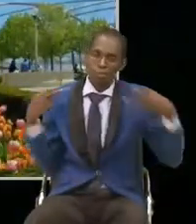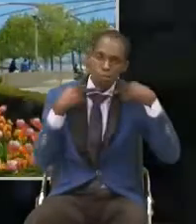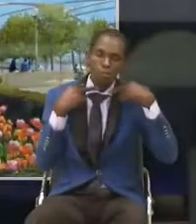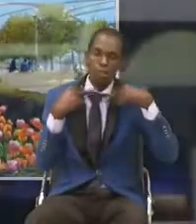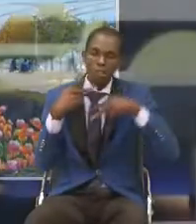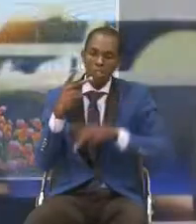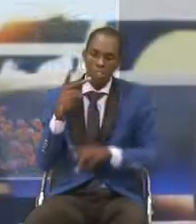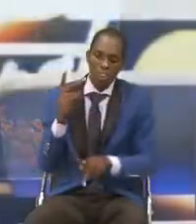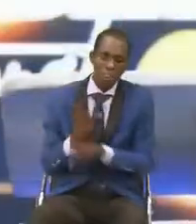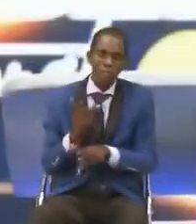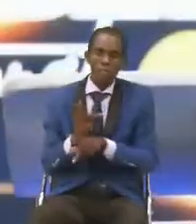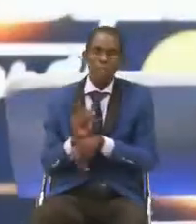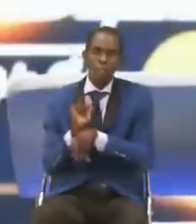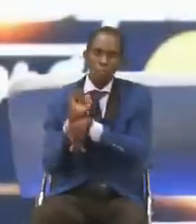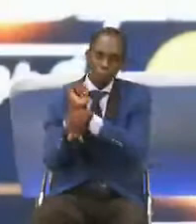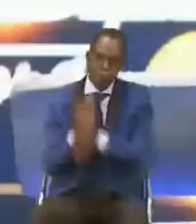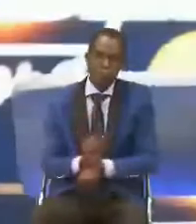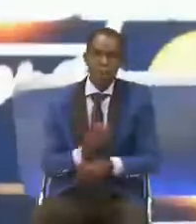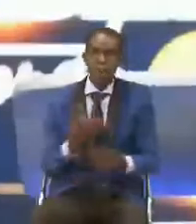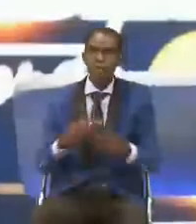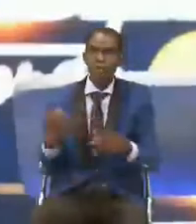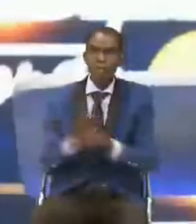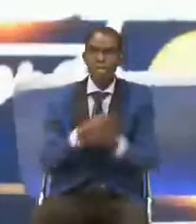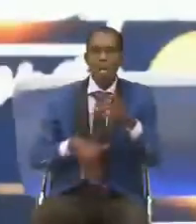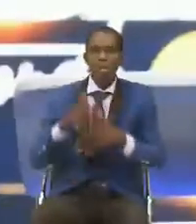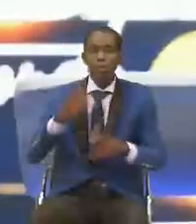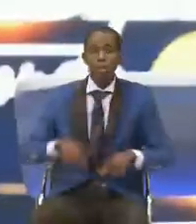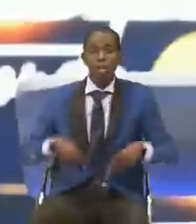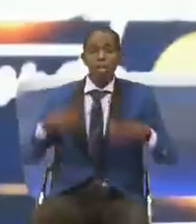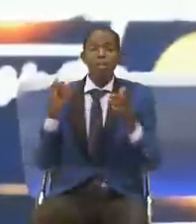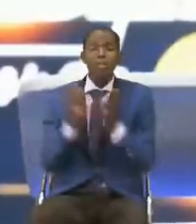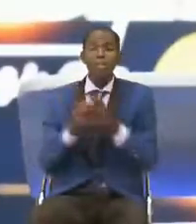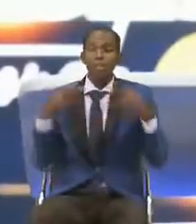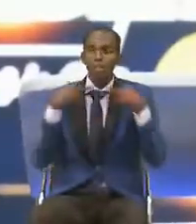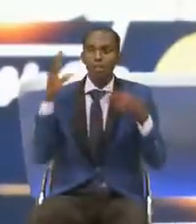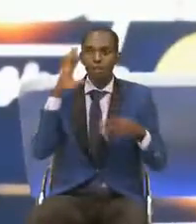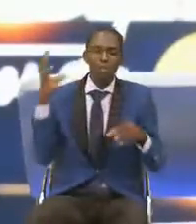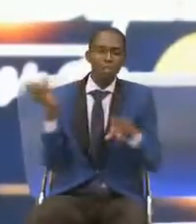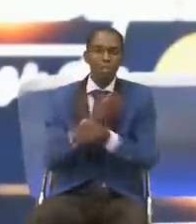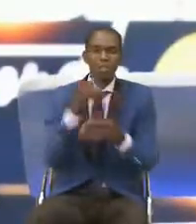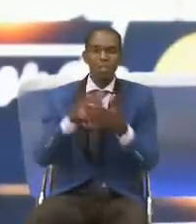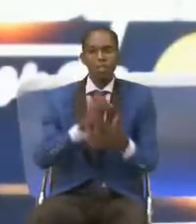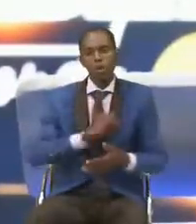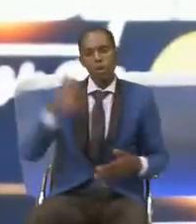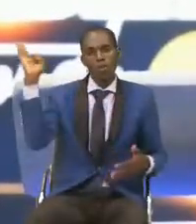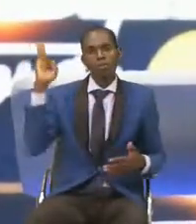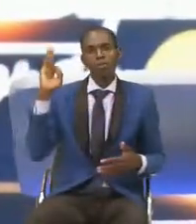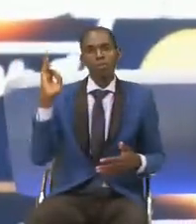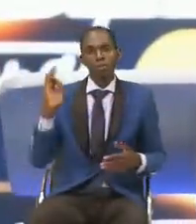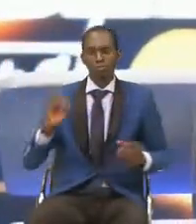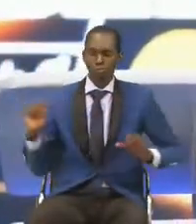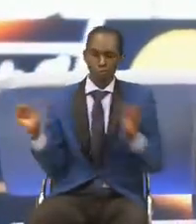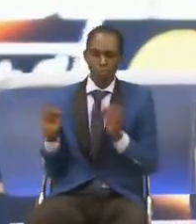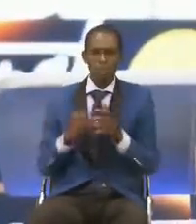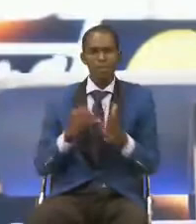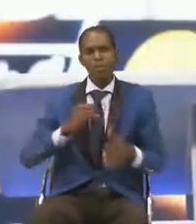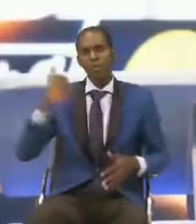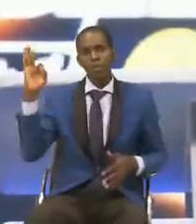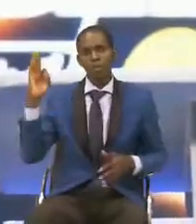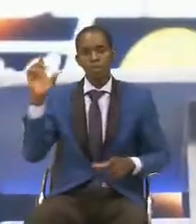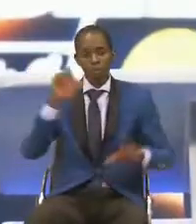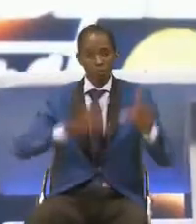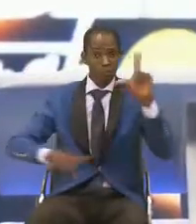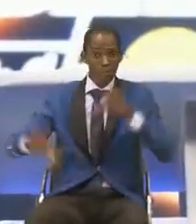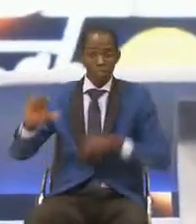you down there, to tie you, to almost snuff a life out of you, that yoke, you shake it